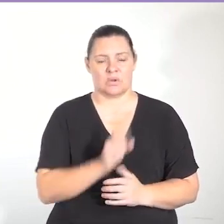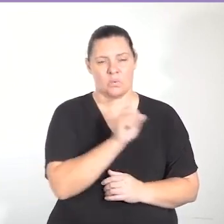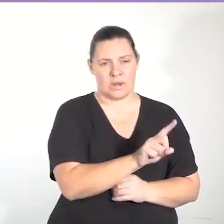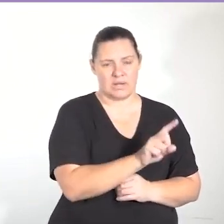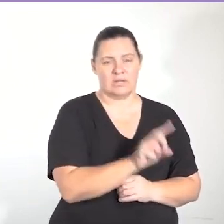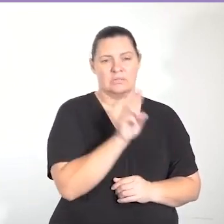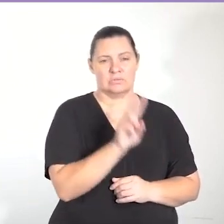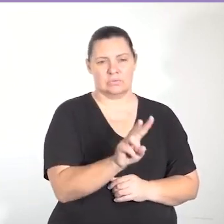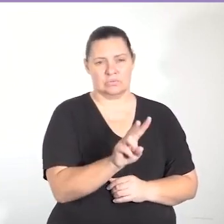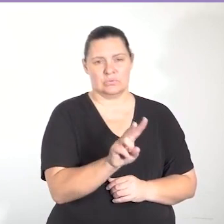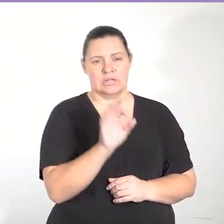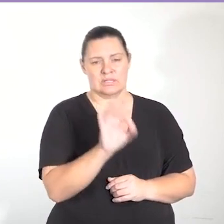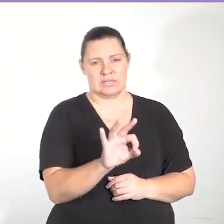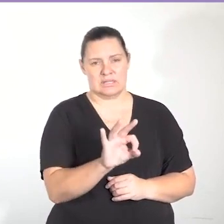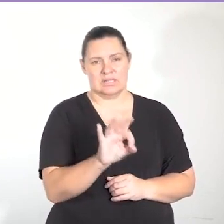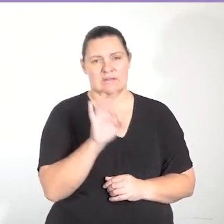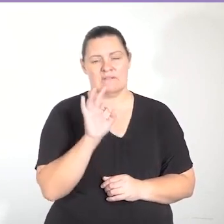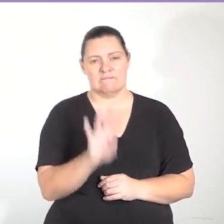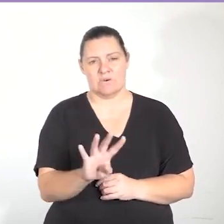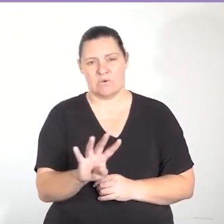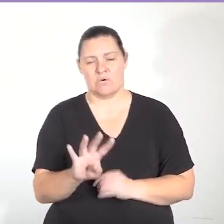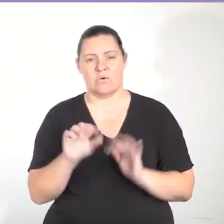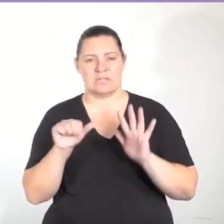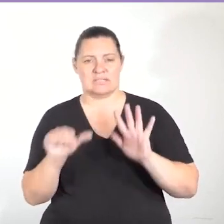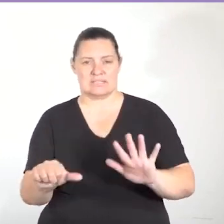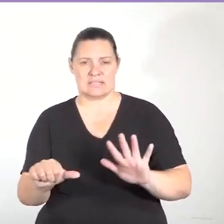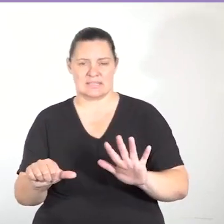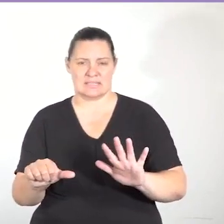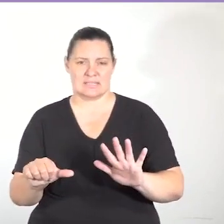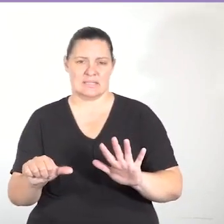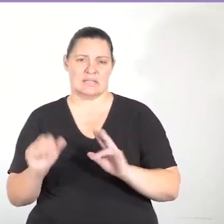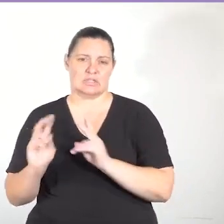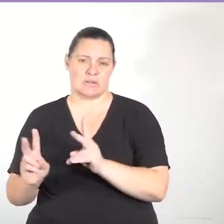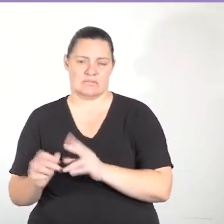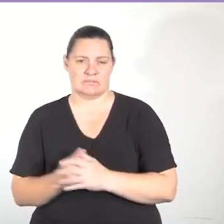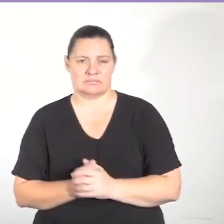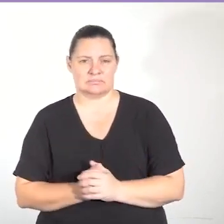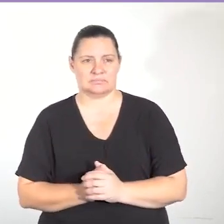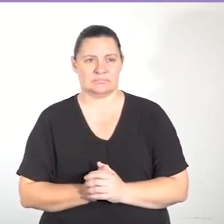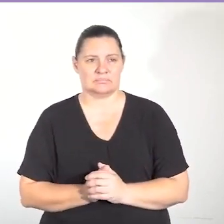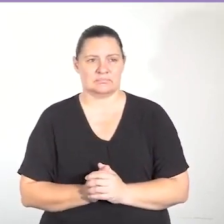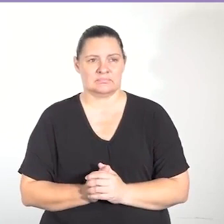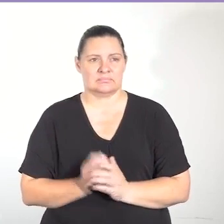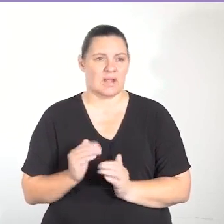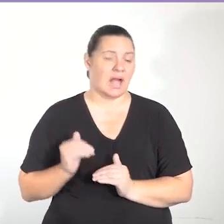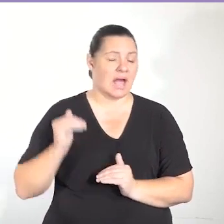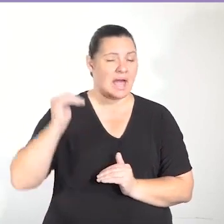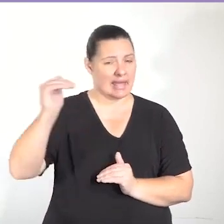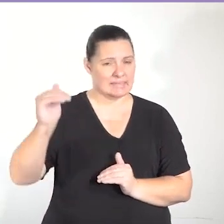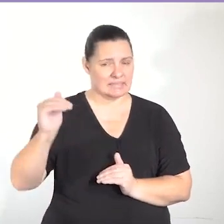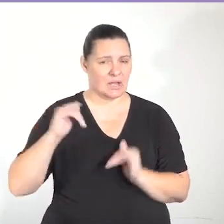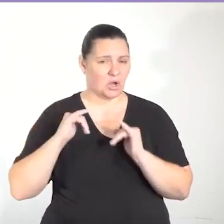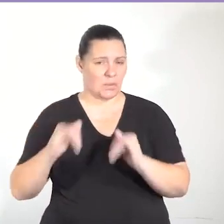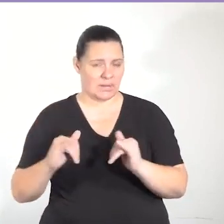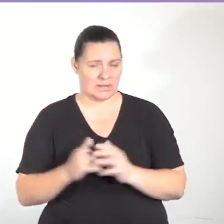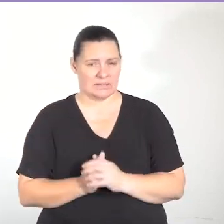12 are 1, 2, 3, 4, 6, and 12. So which one is the